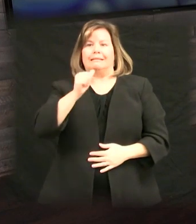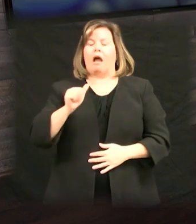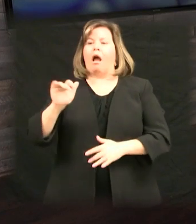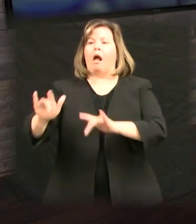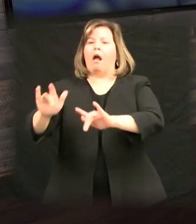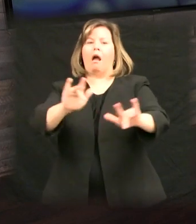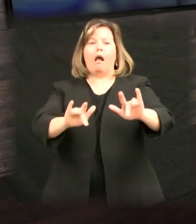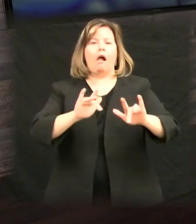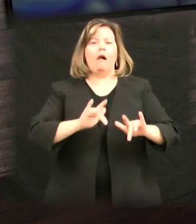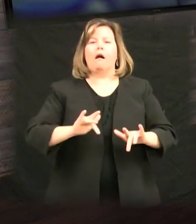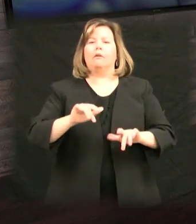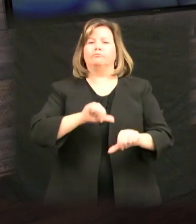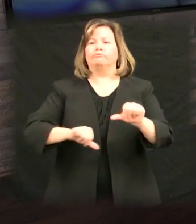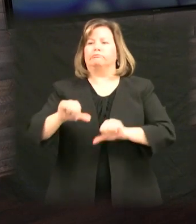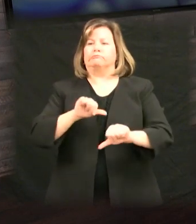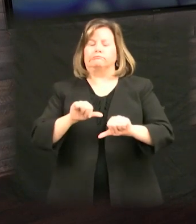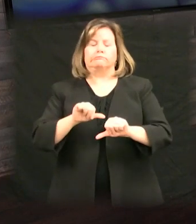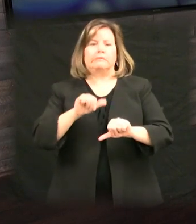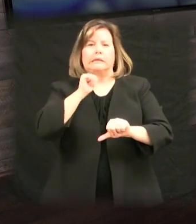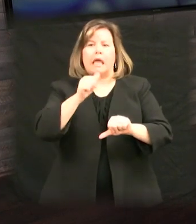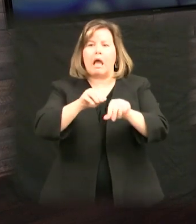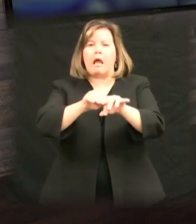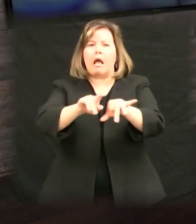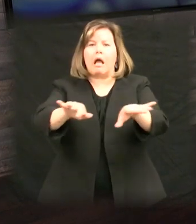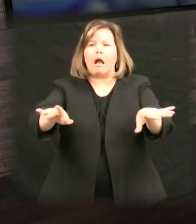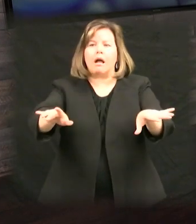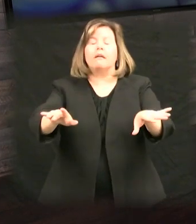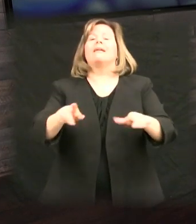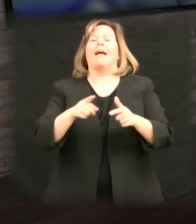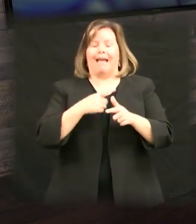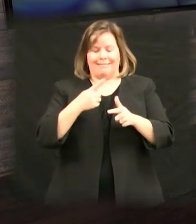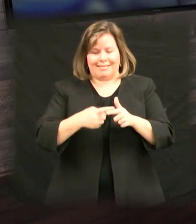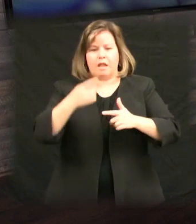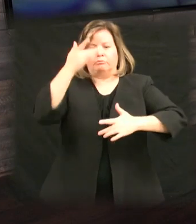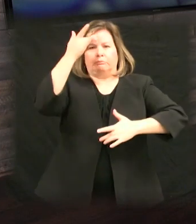hosts. And when that happens, epidemics like this wane.